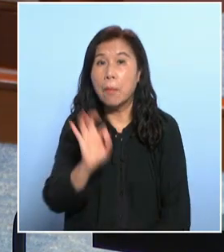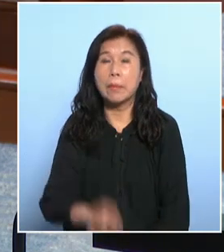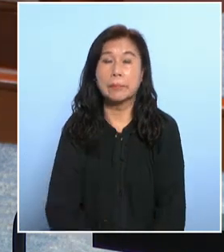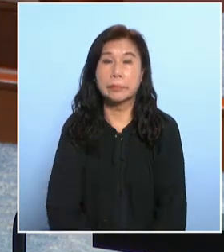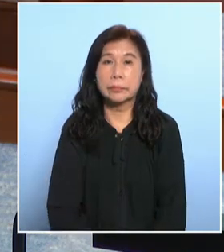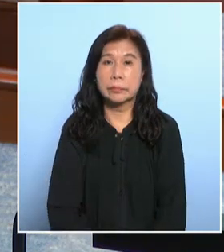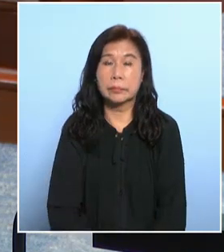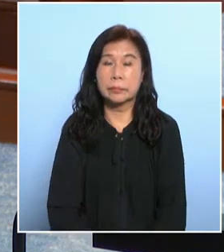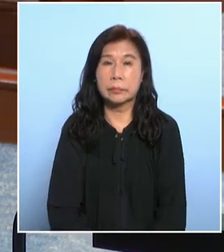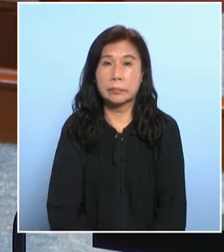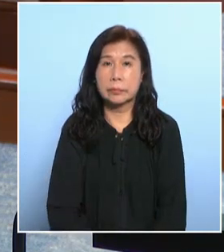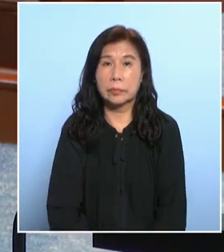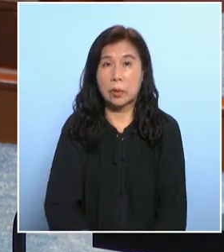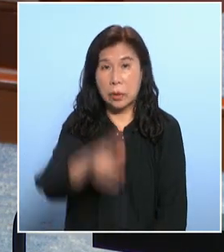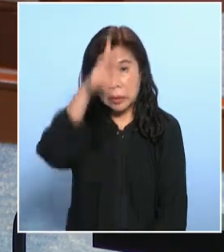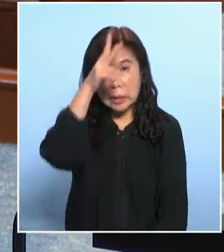In the next meeting,